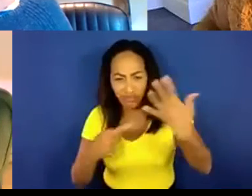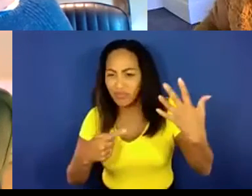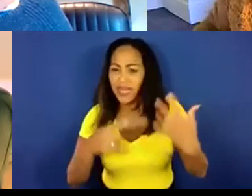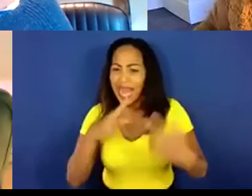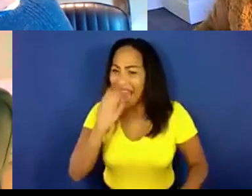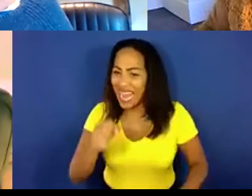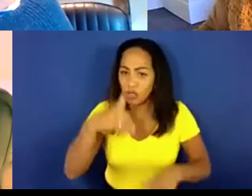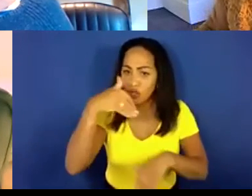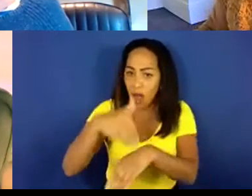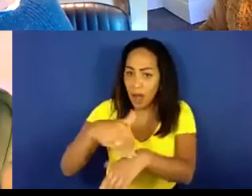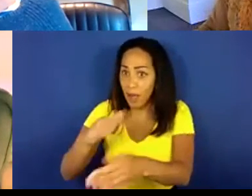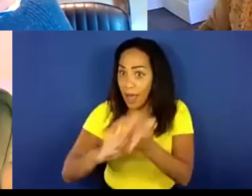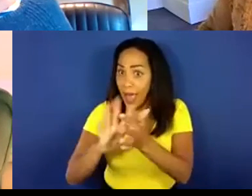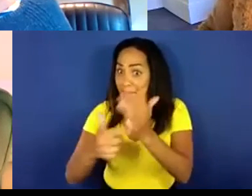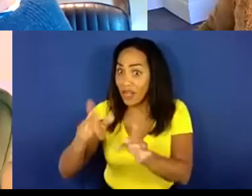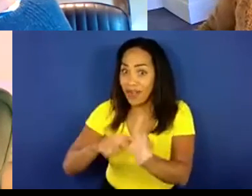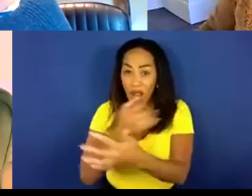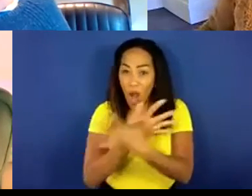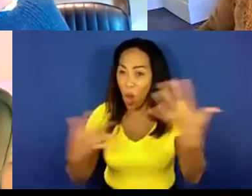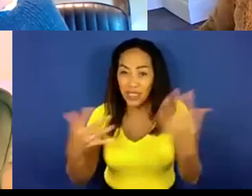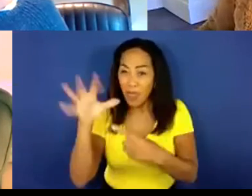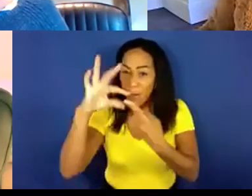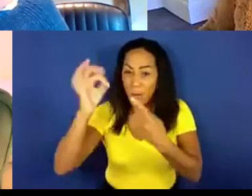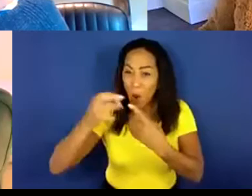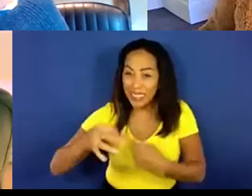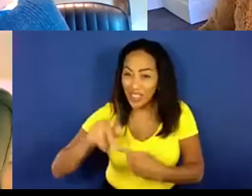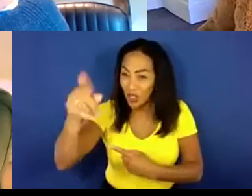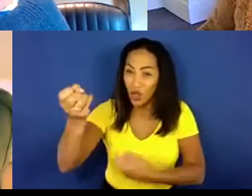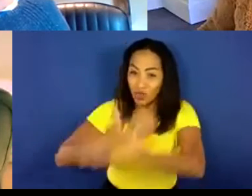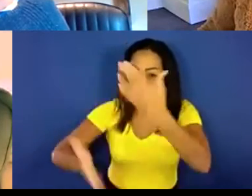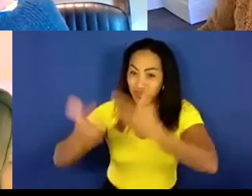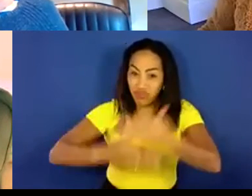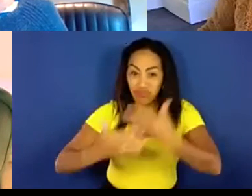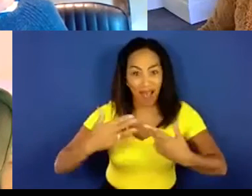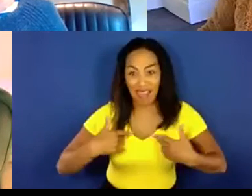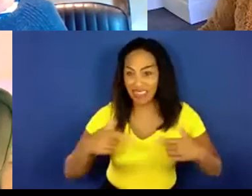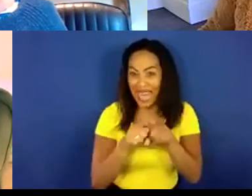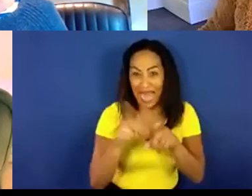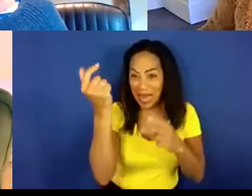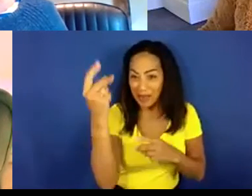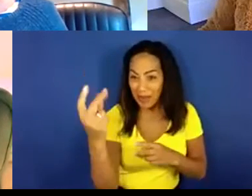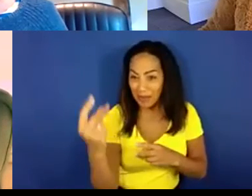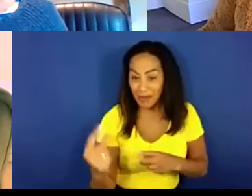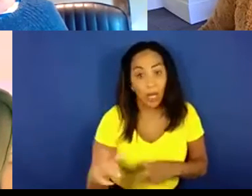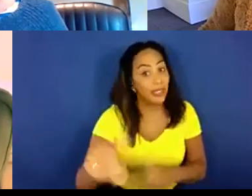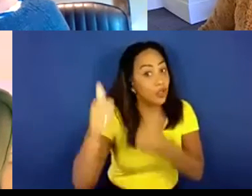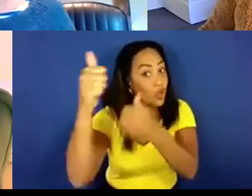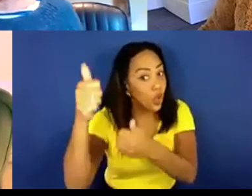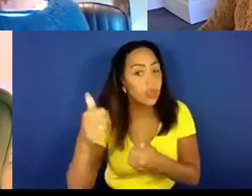you've got a lot of the points I wrote down, so which is good because I think it just shows. I think you know some of the